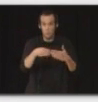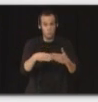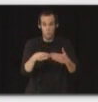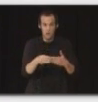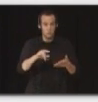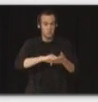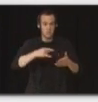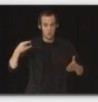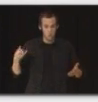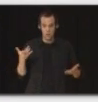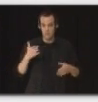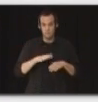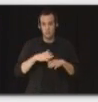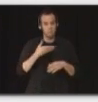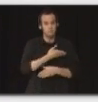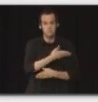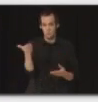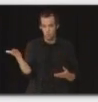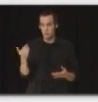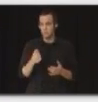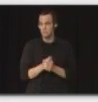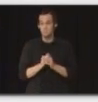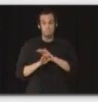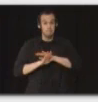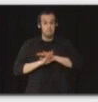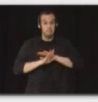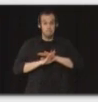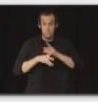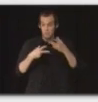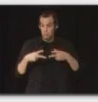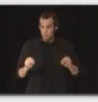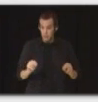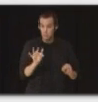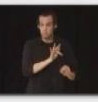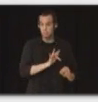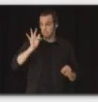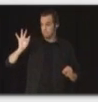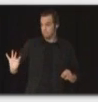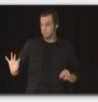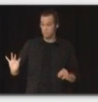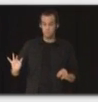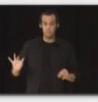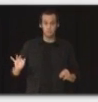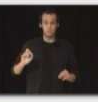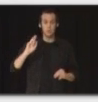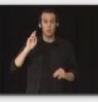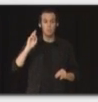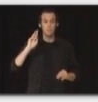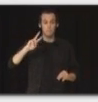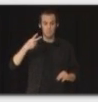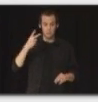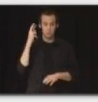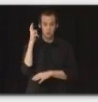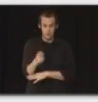important part of this process. And technologies must be at the service of everyone. And without further ado, I will now give the floor to